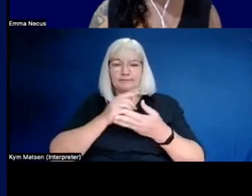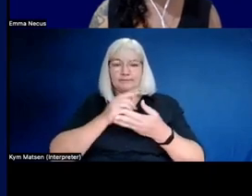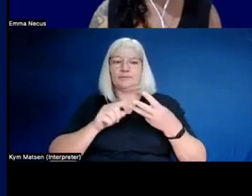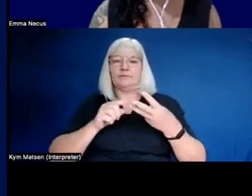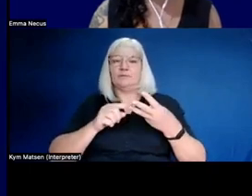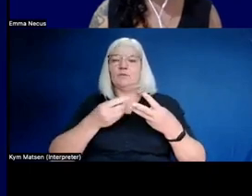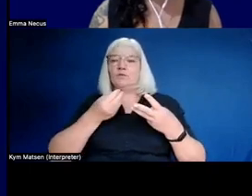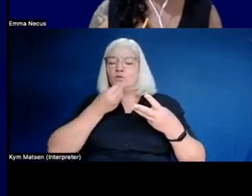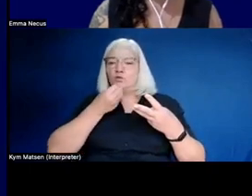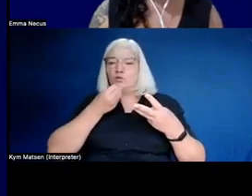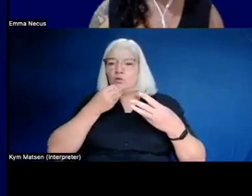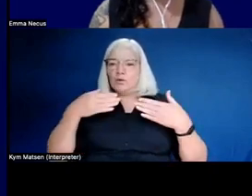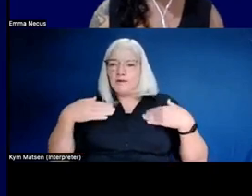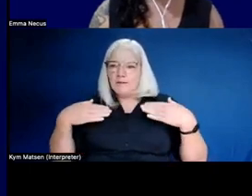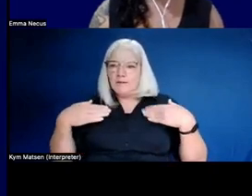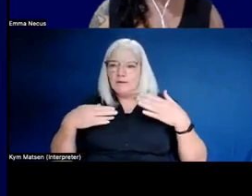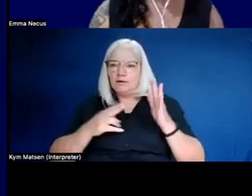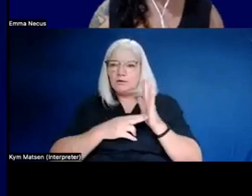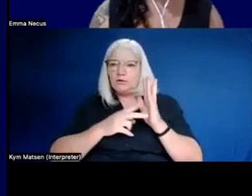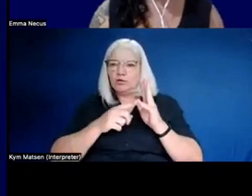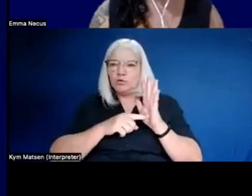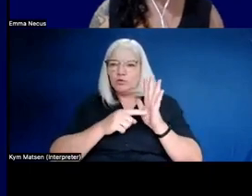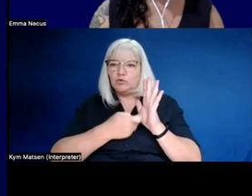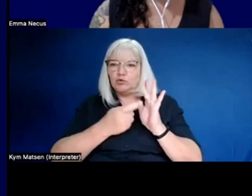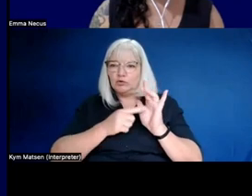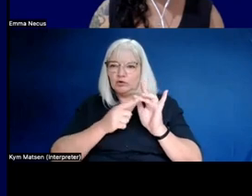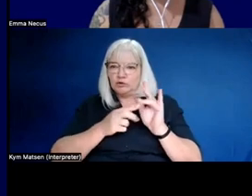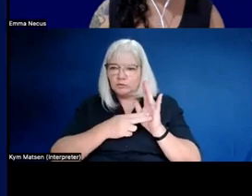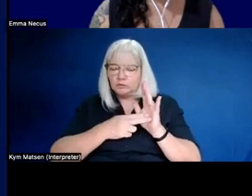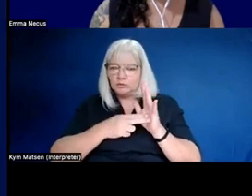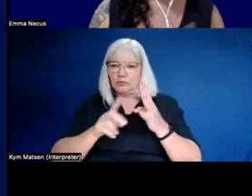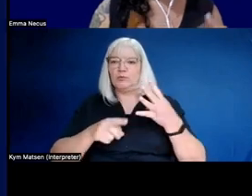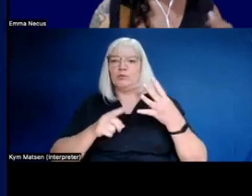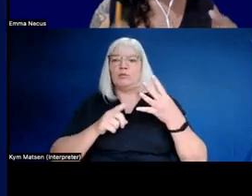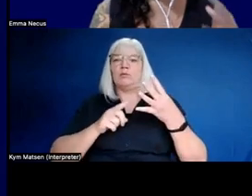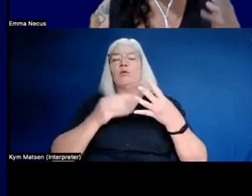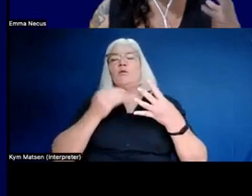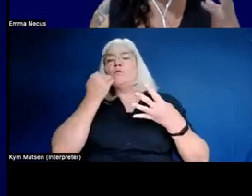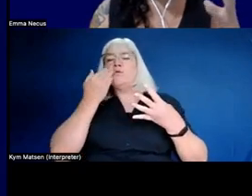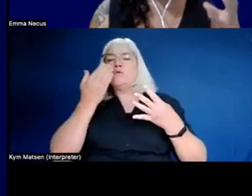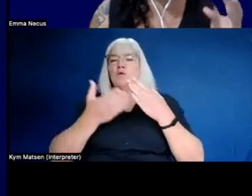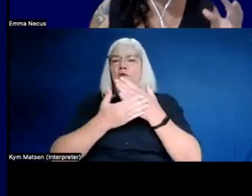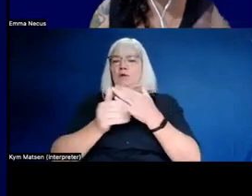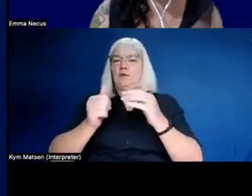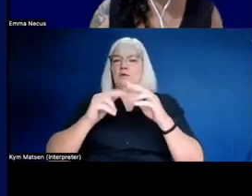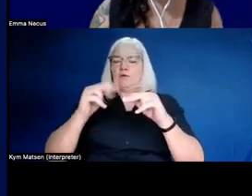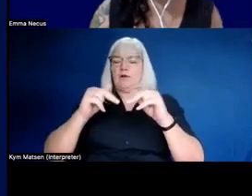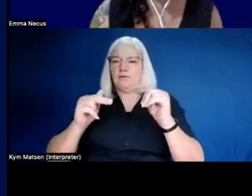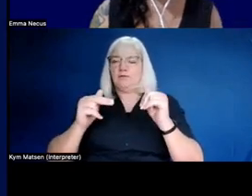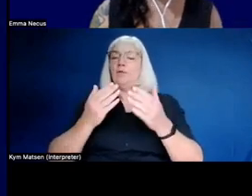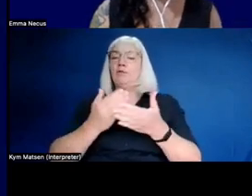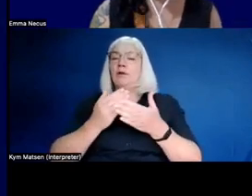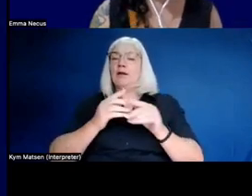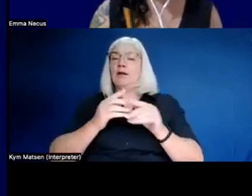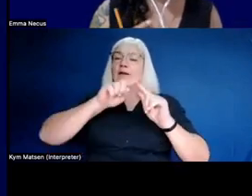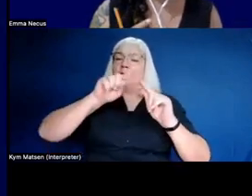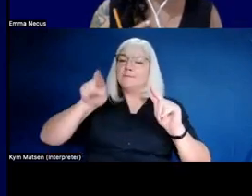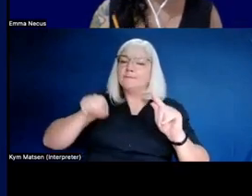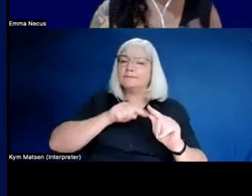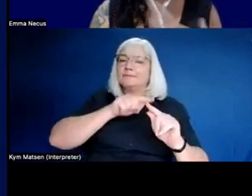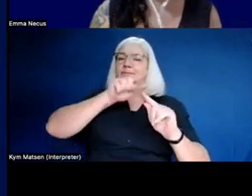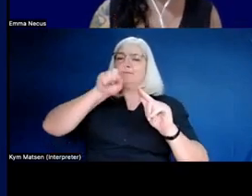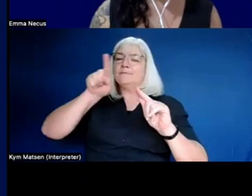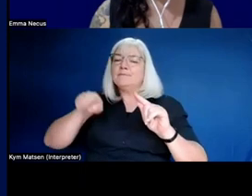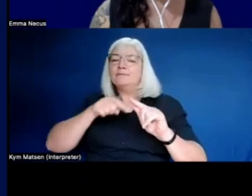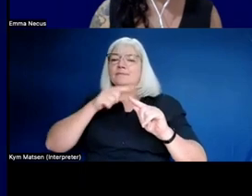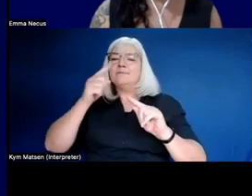nutrition, and future skill development. And this is a cyclical process because we're always learning